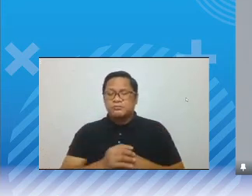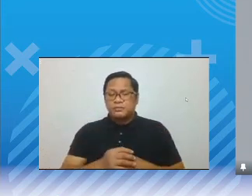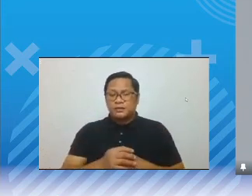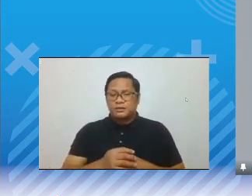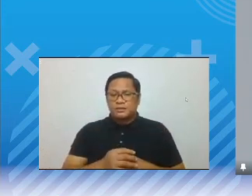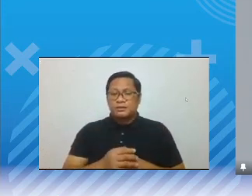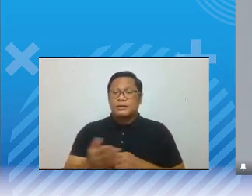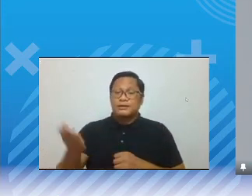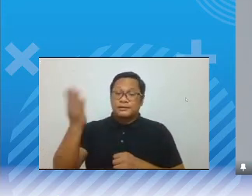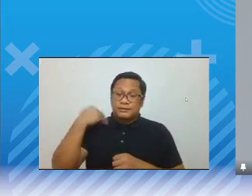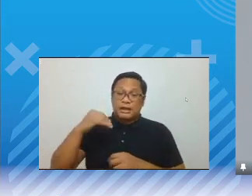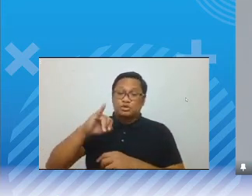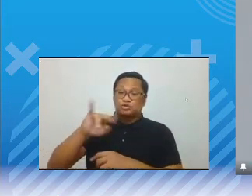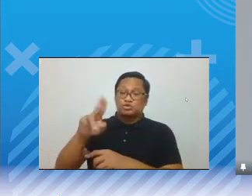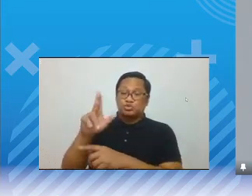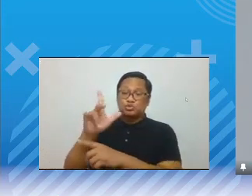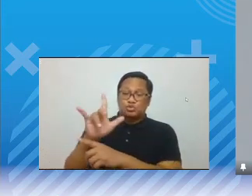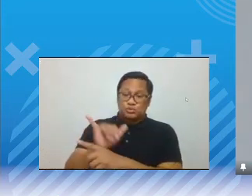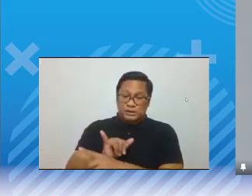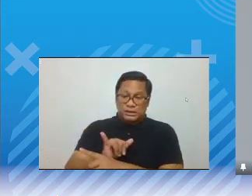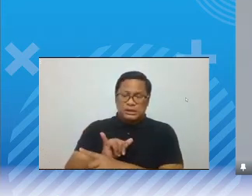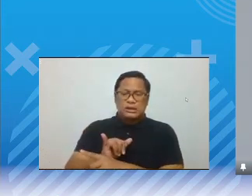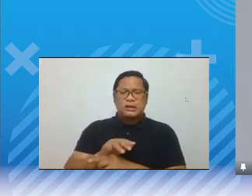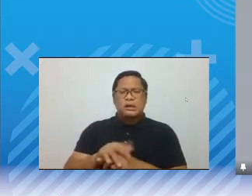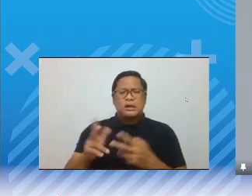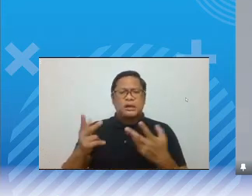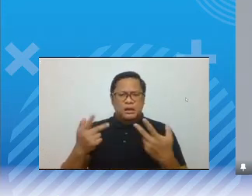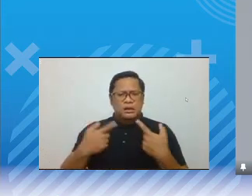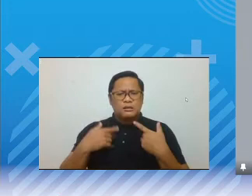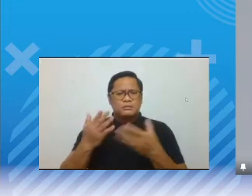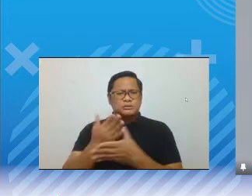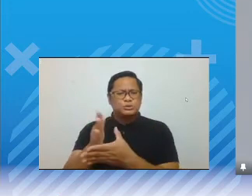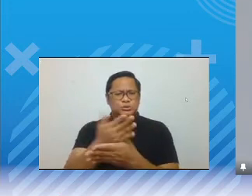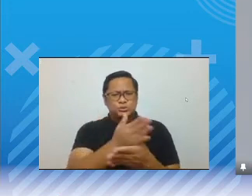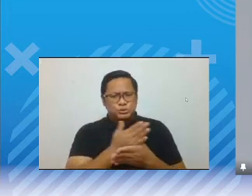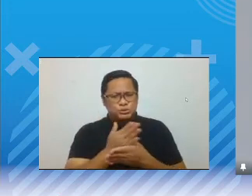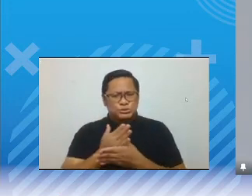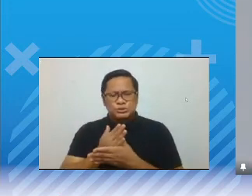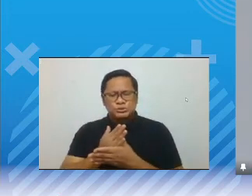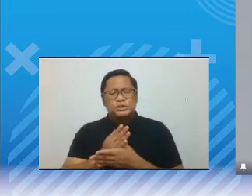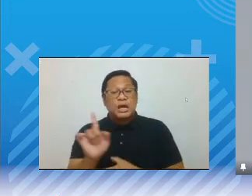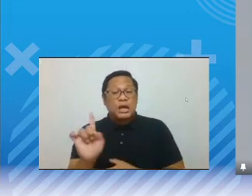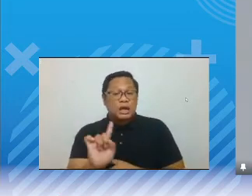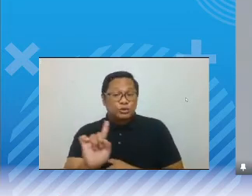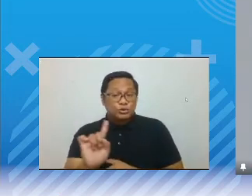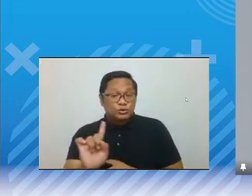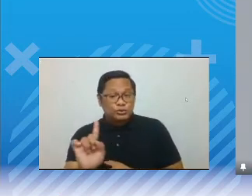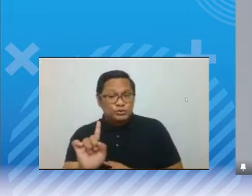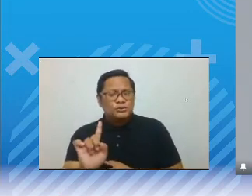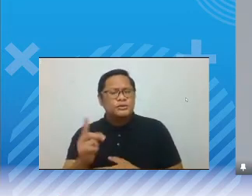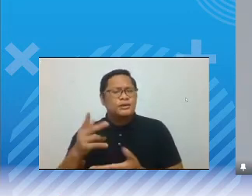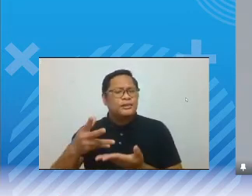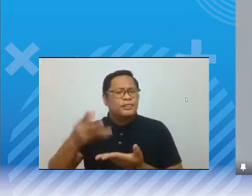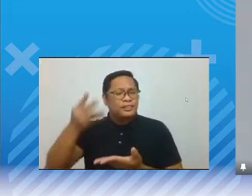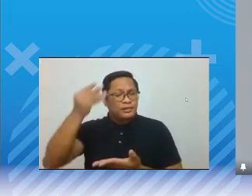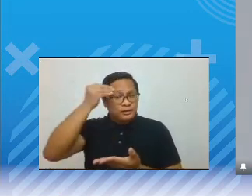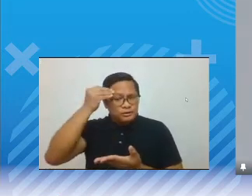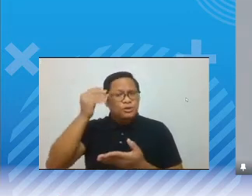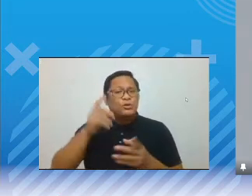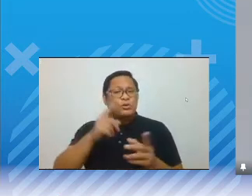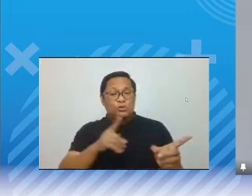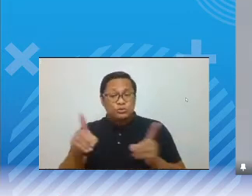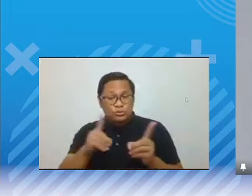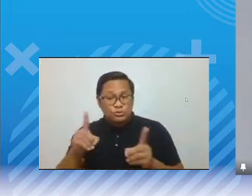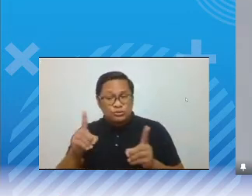last July, I would be sharing some of the things that I have learned or we have done that could